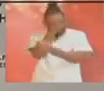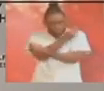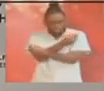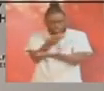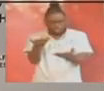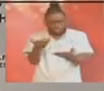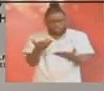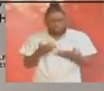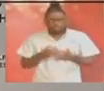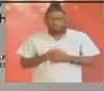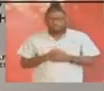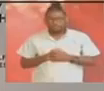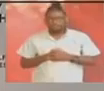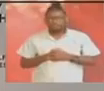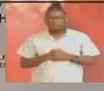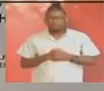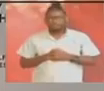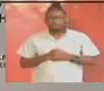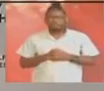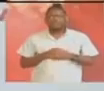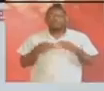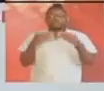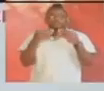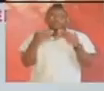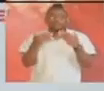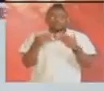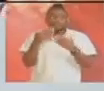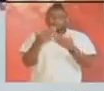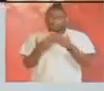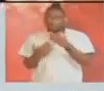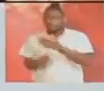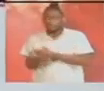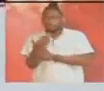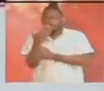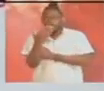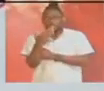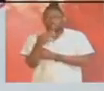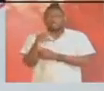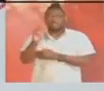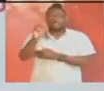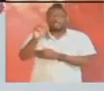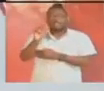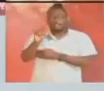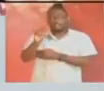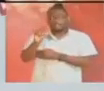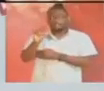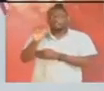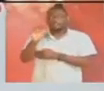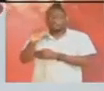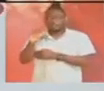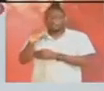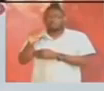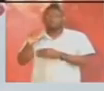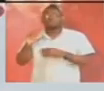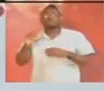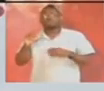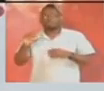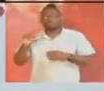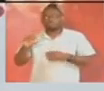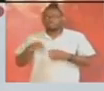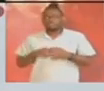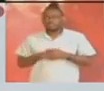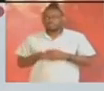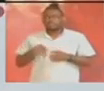Minister. Thank you very much, Al. Good morning to the Chief Medical Officer, Drs. Trotman,